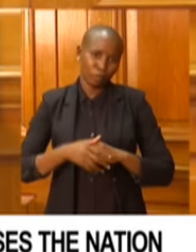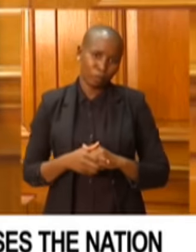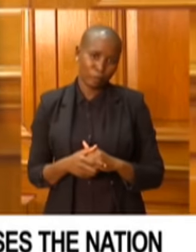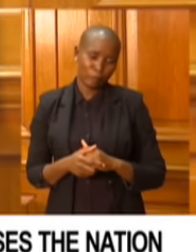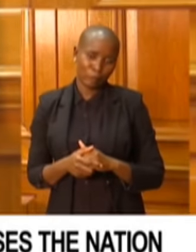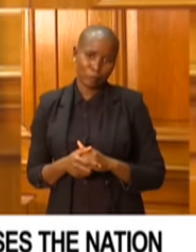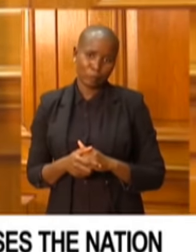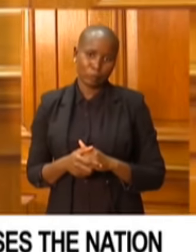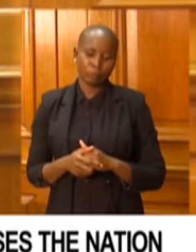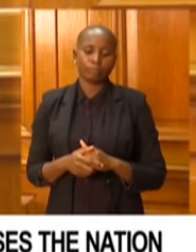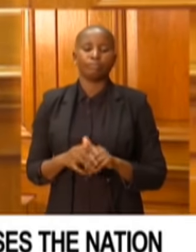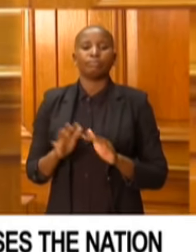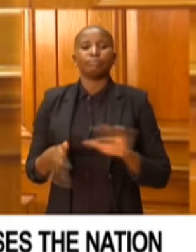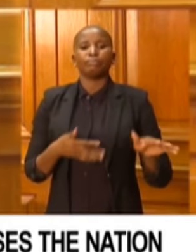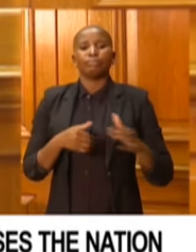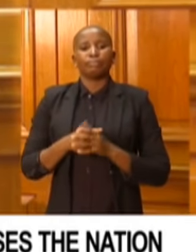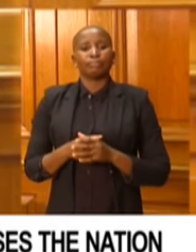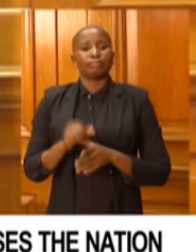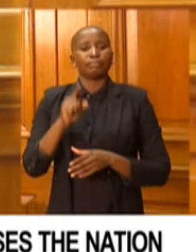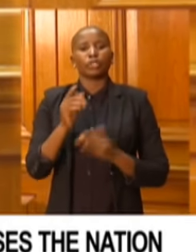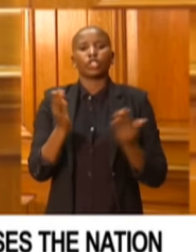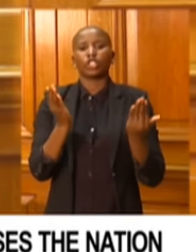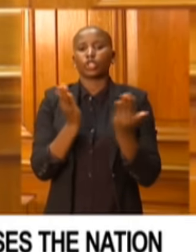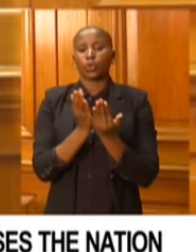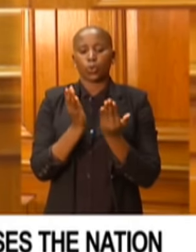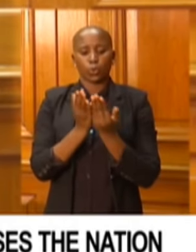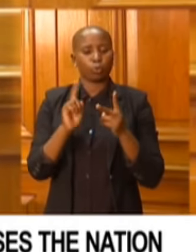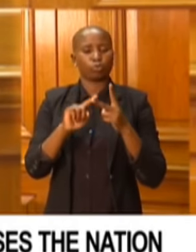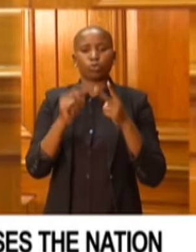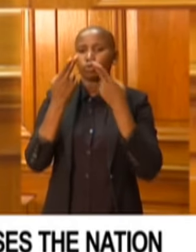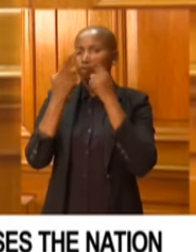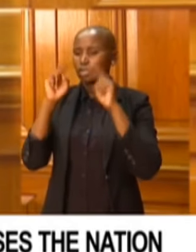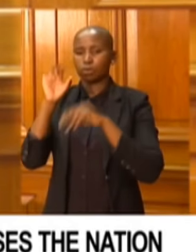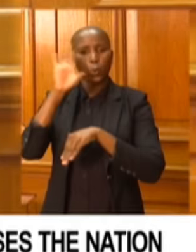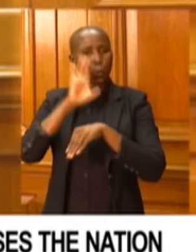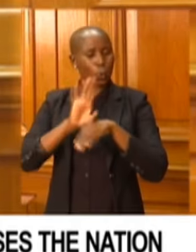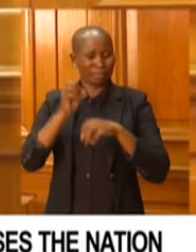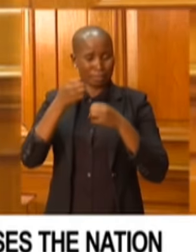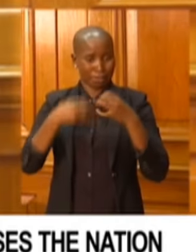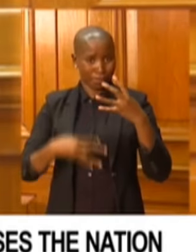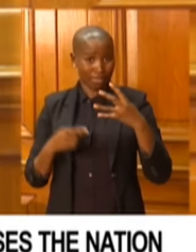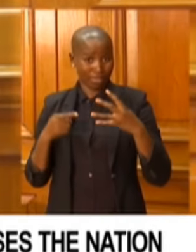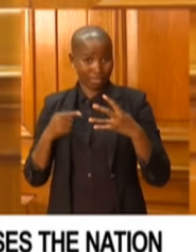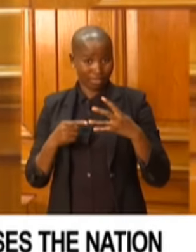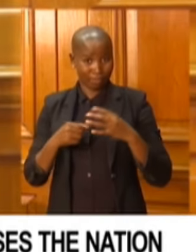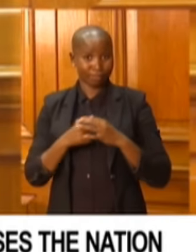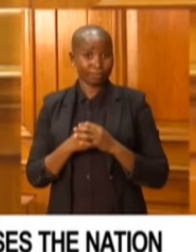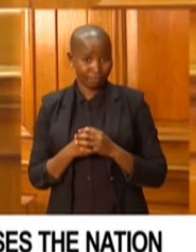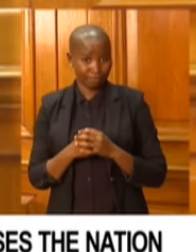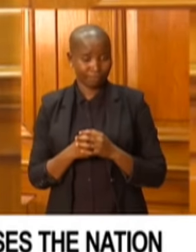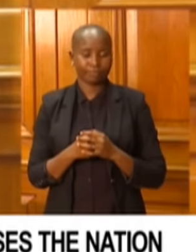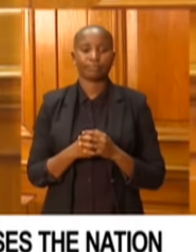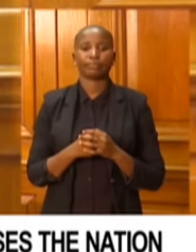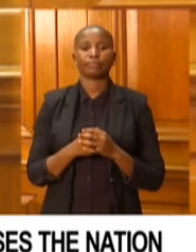As schools and other educational institutions prepare to begin the new academic year, there